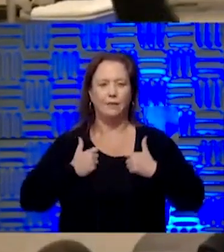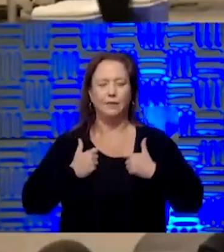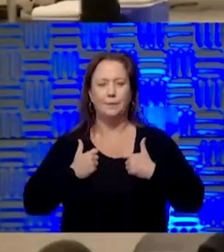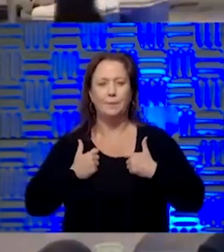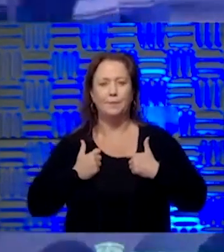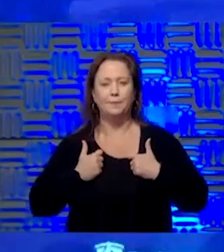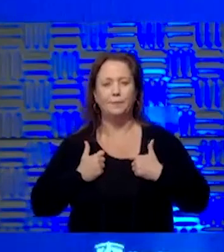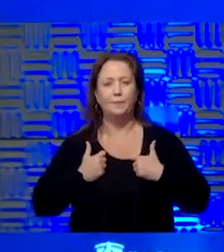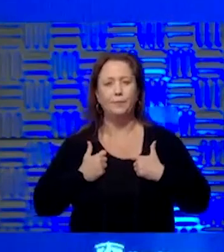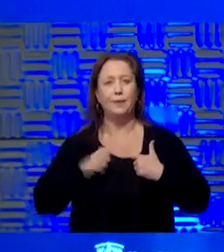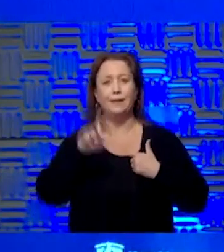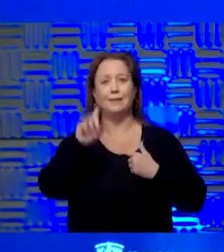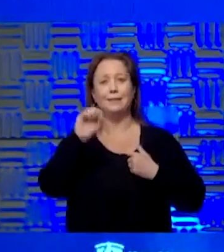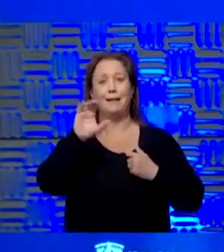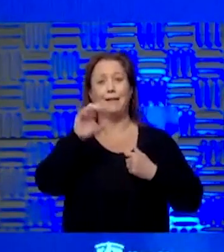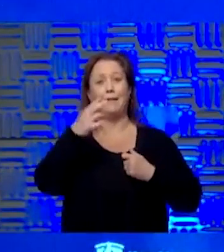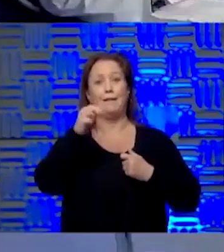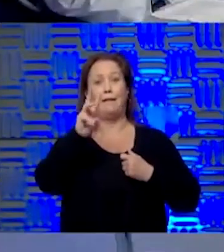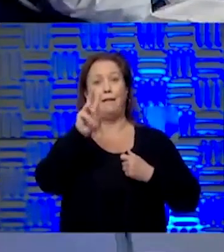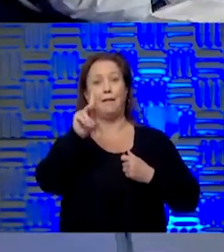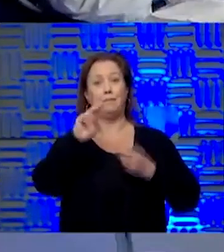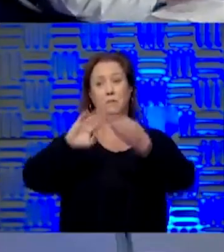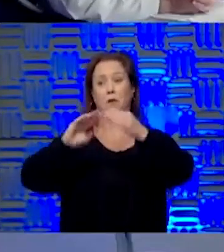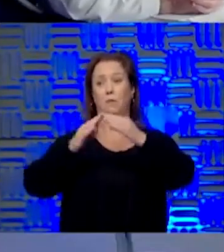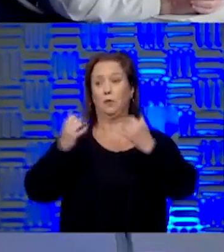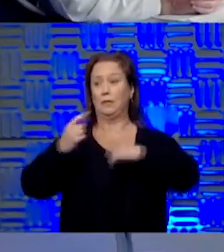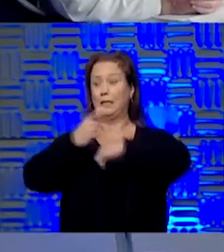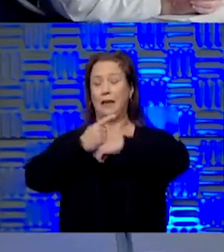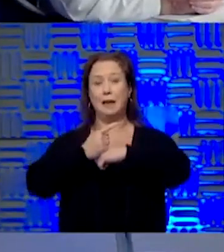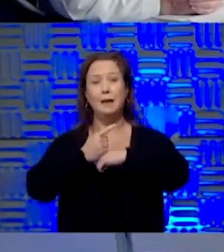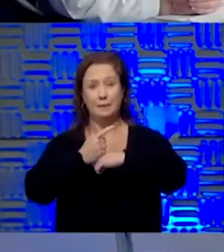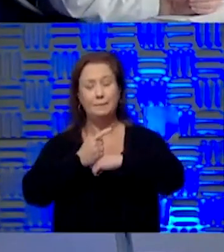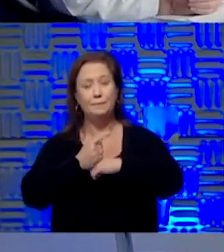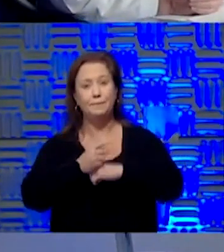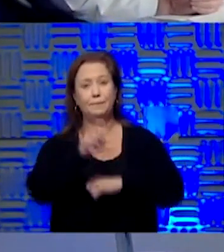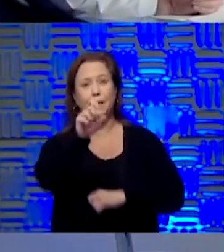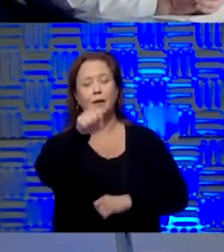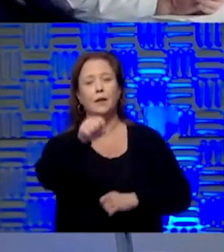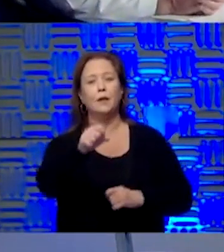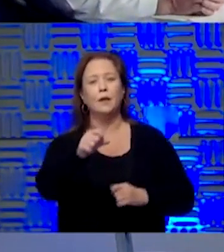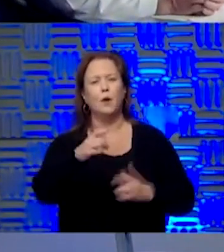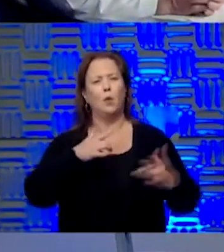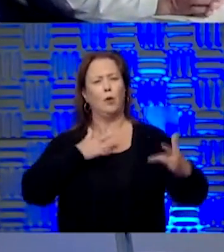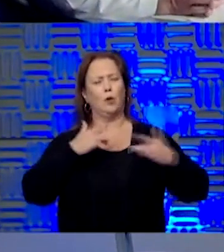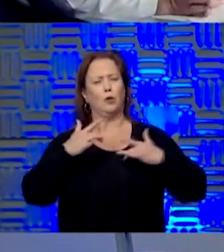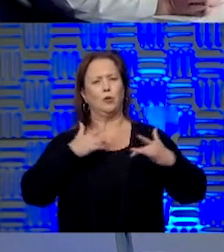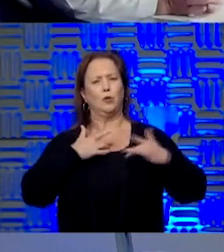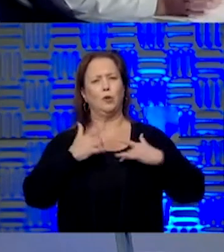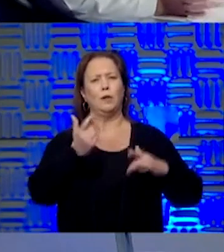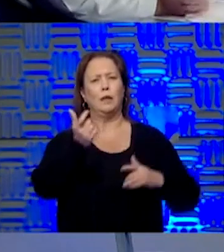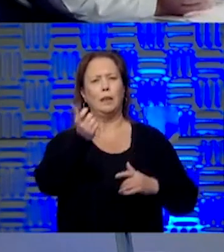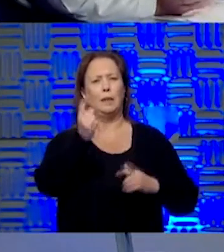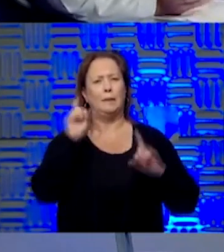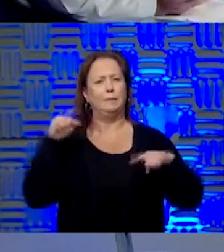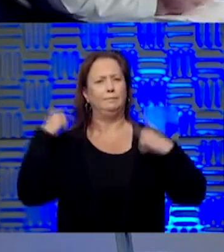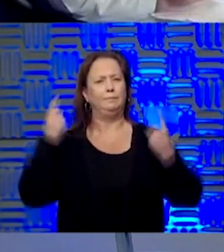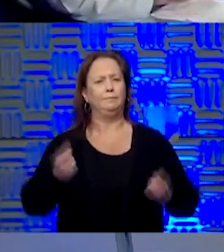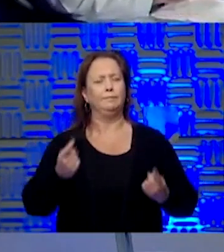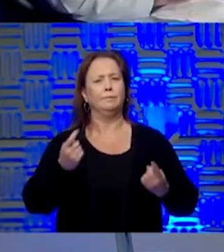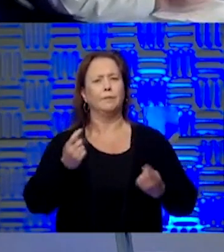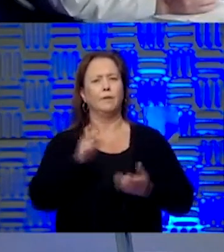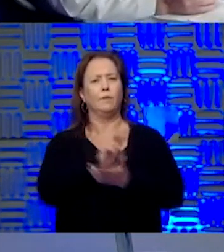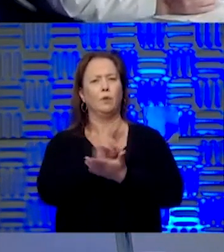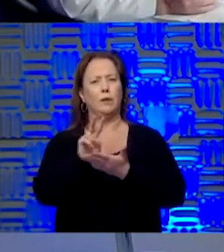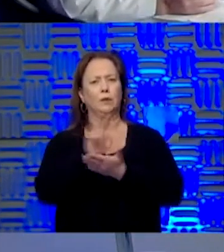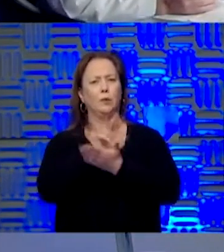So, Doc Hawk, where are we this morning? Yeah. You know, I think we were getting concerned because the past couple weeks our numbers have